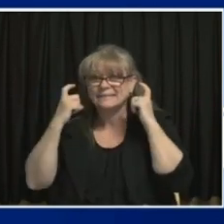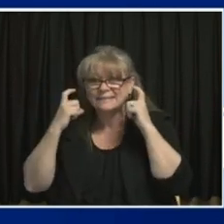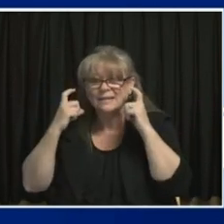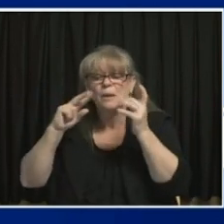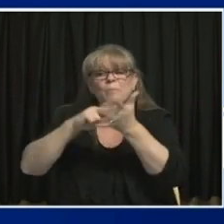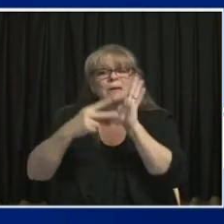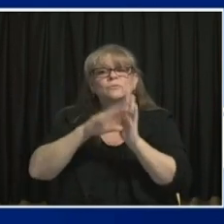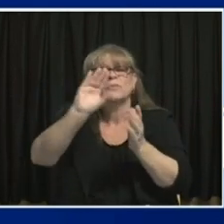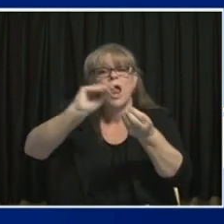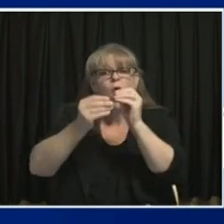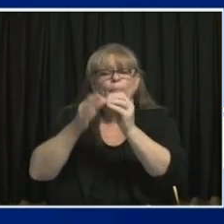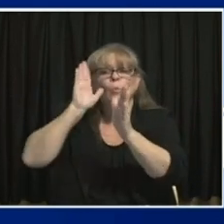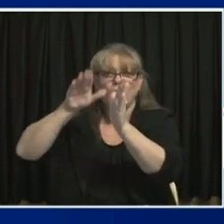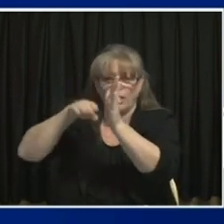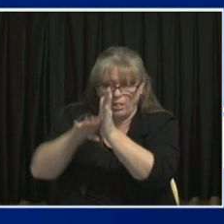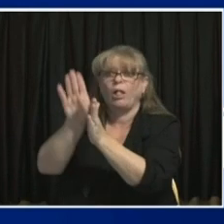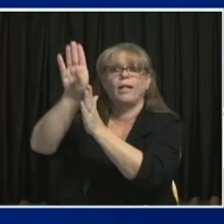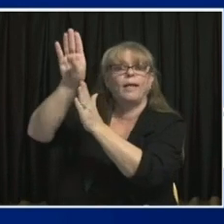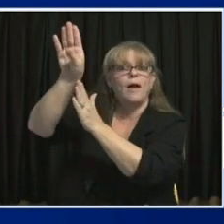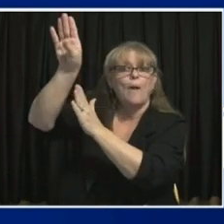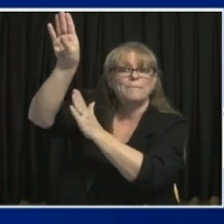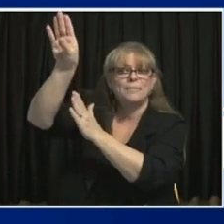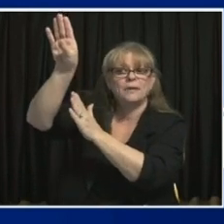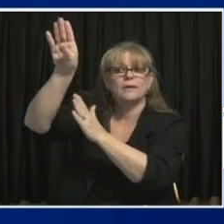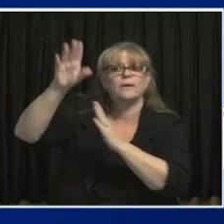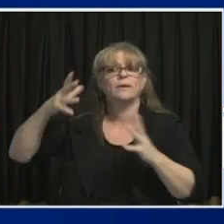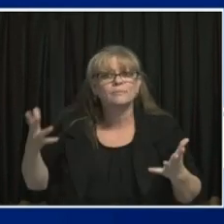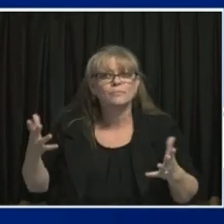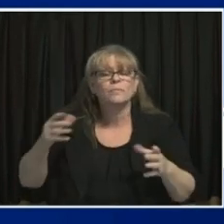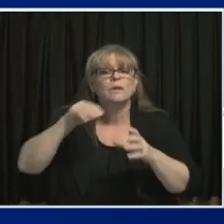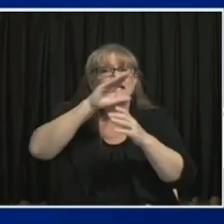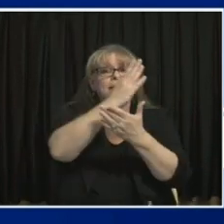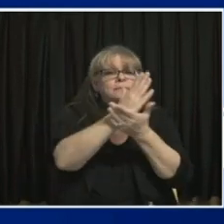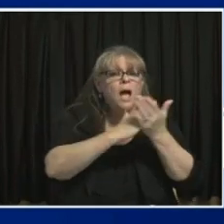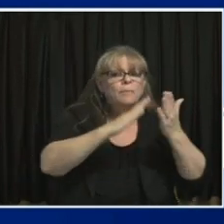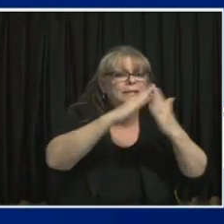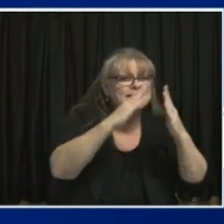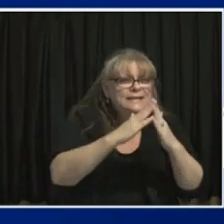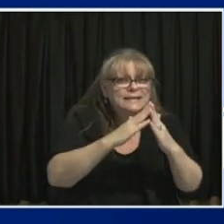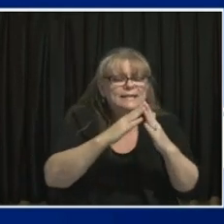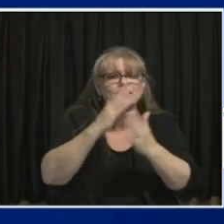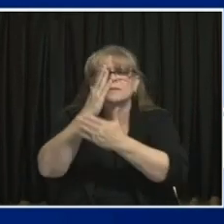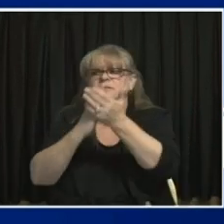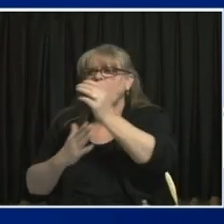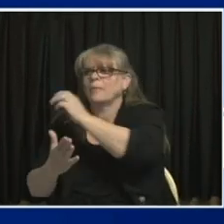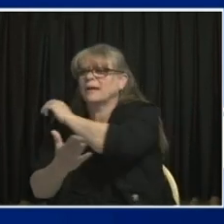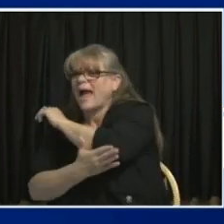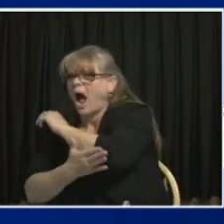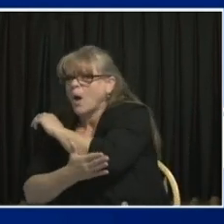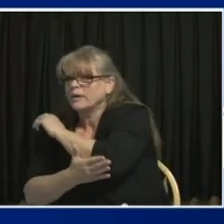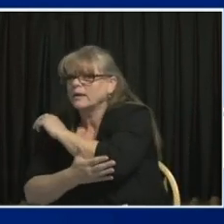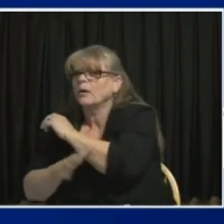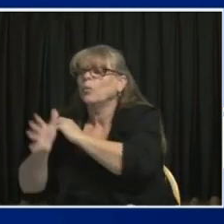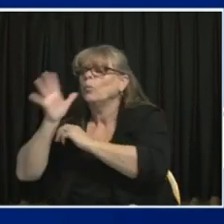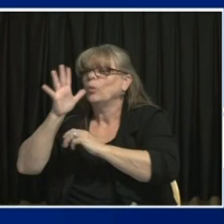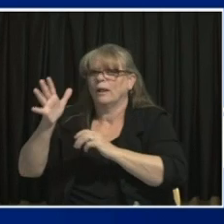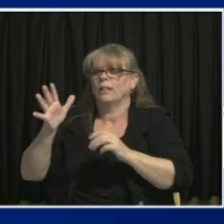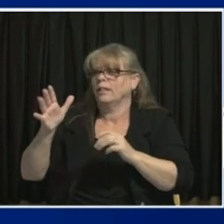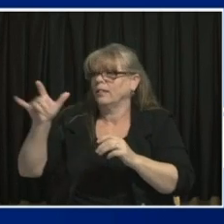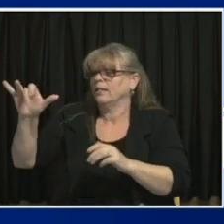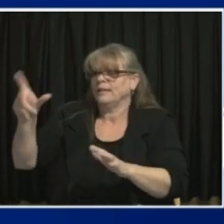cities, counties, and God forbid the entire state might even need to go in the opposite direction, which nobody wants